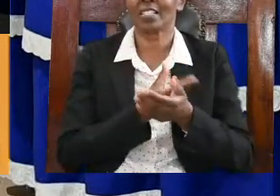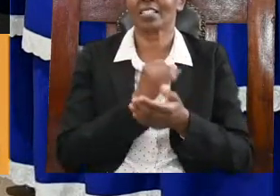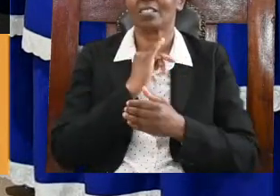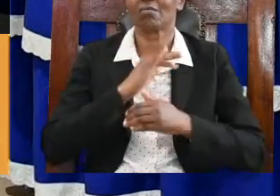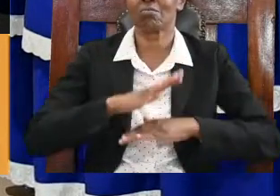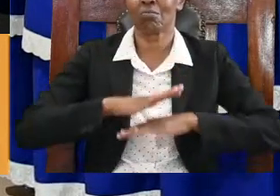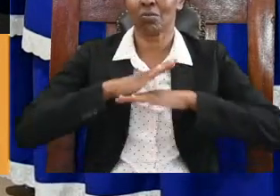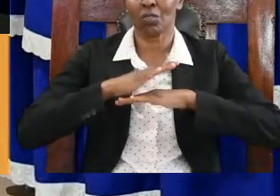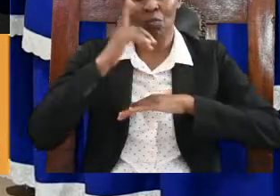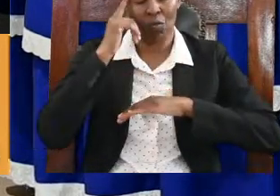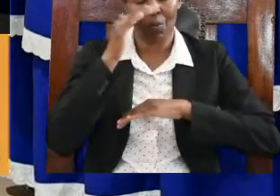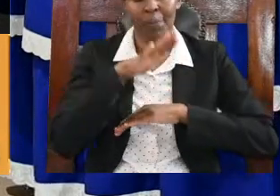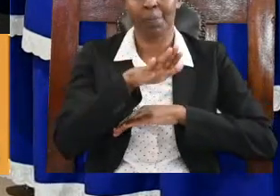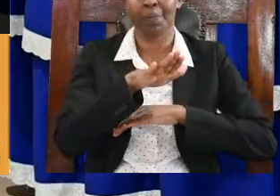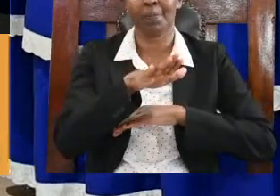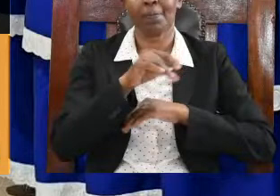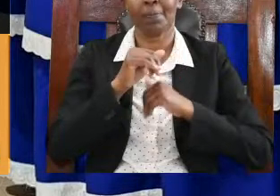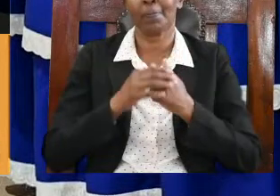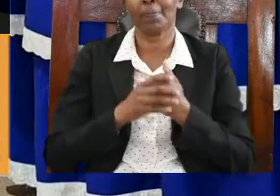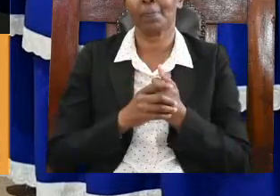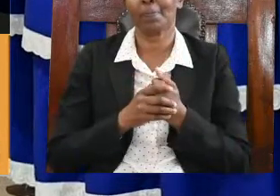sufficient for you.